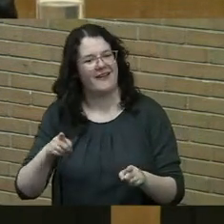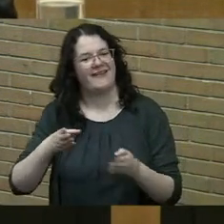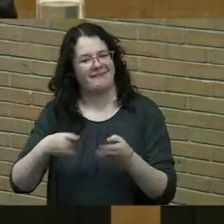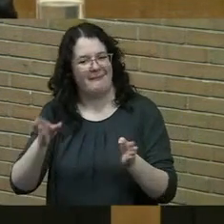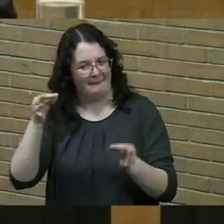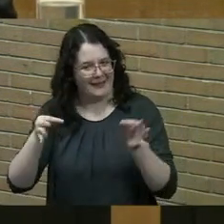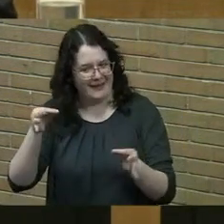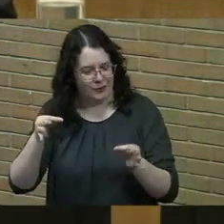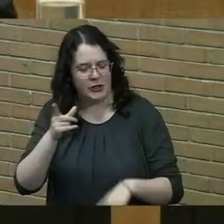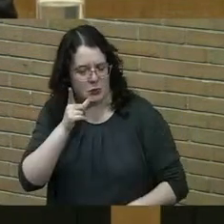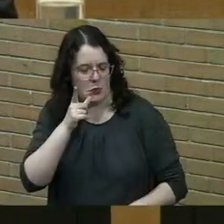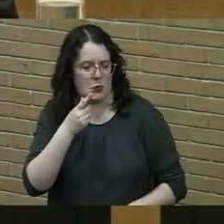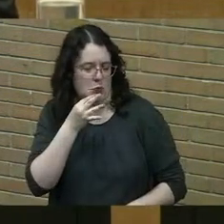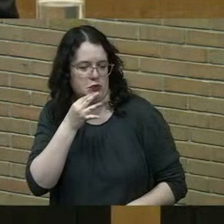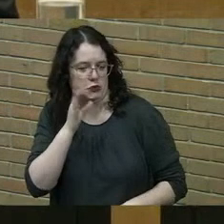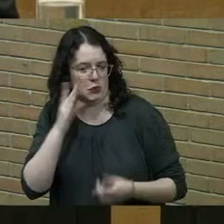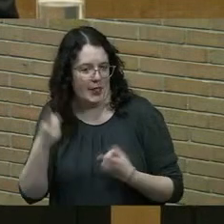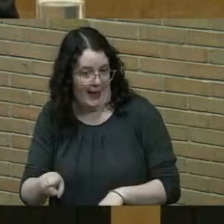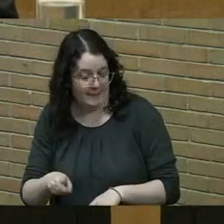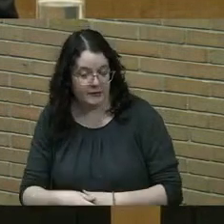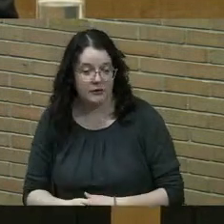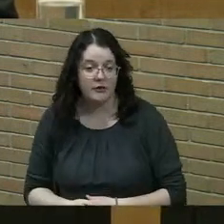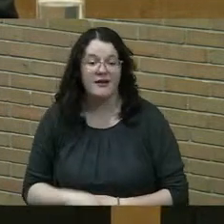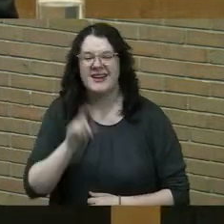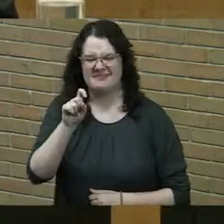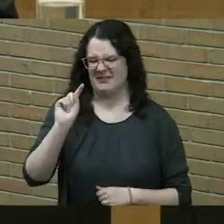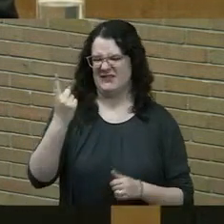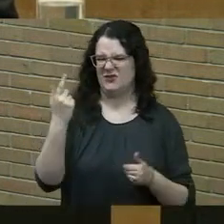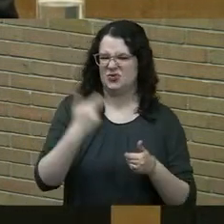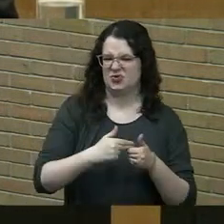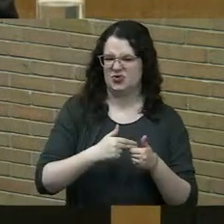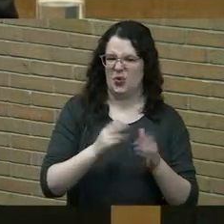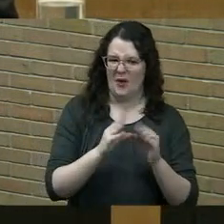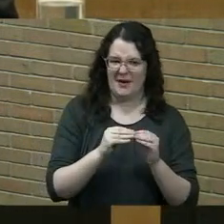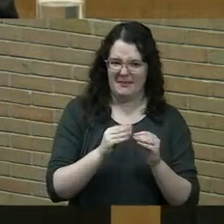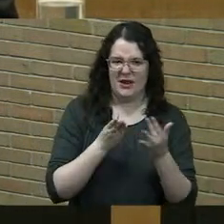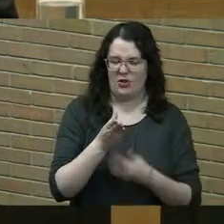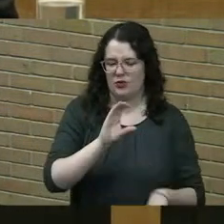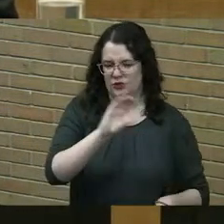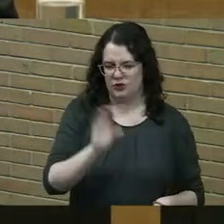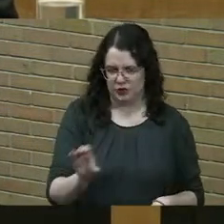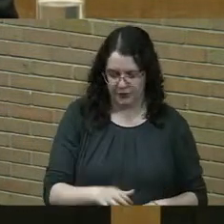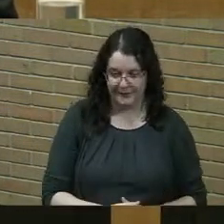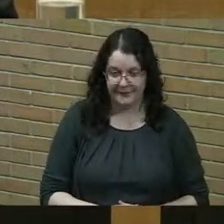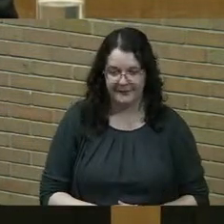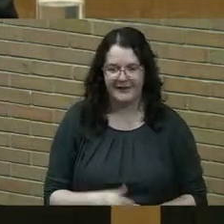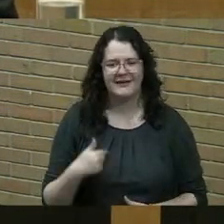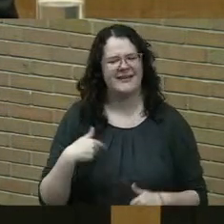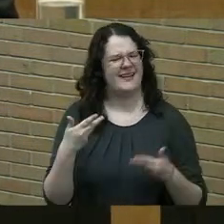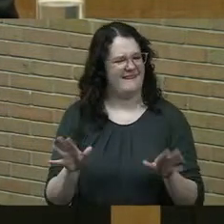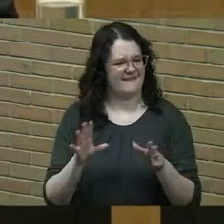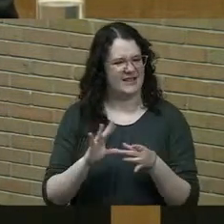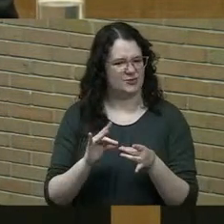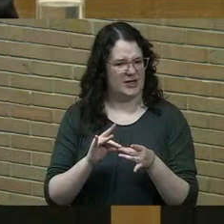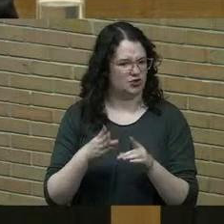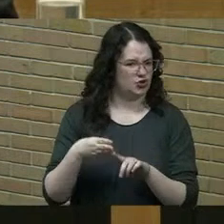up in a few minutes, you must first join the meeting on Zoom. And as I mentioned previously,